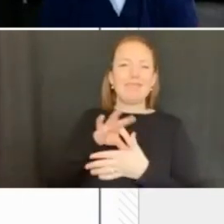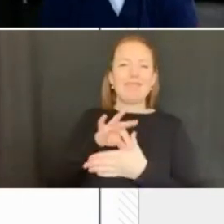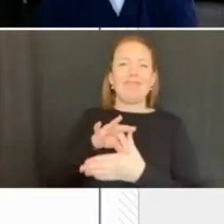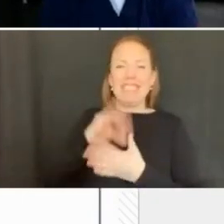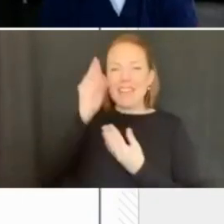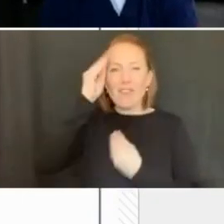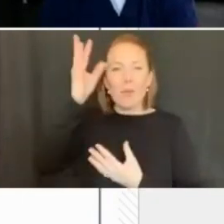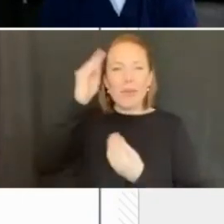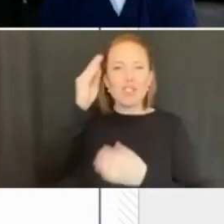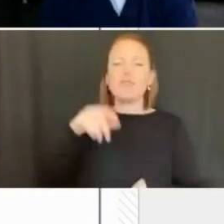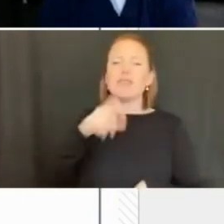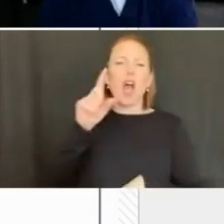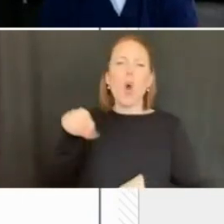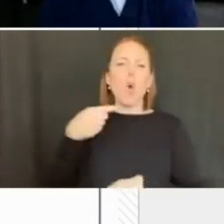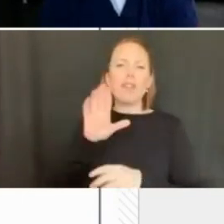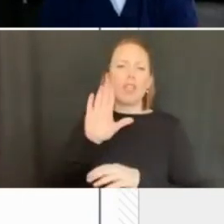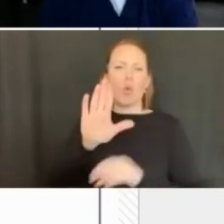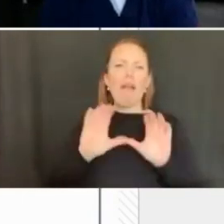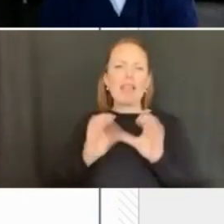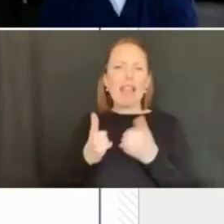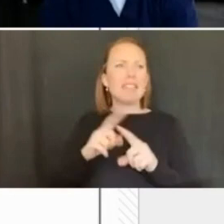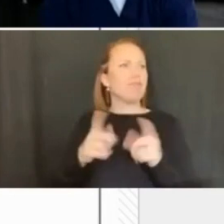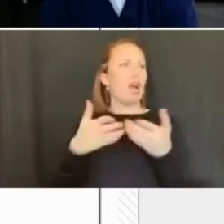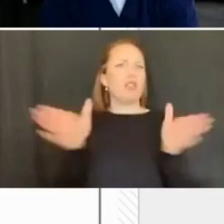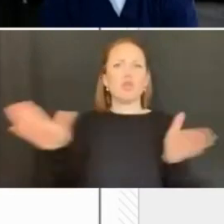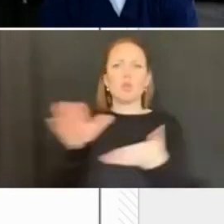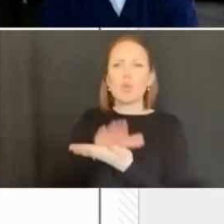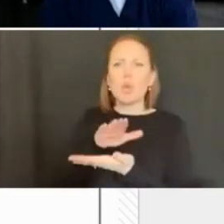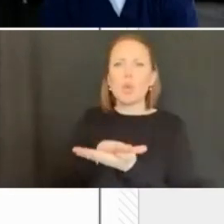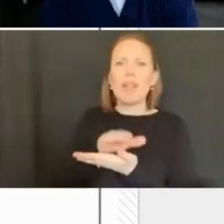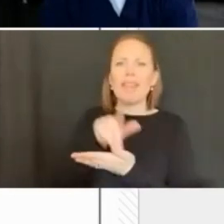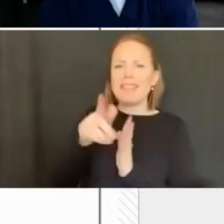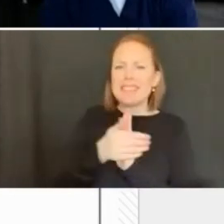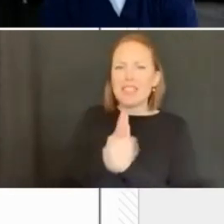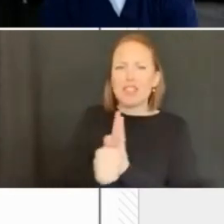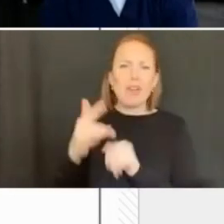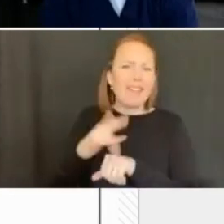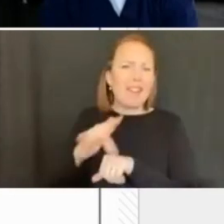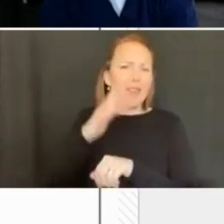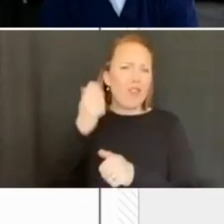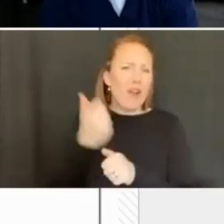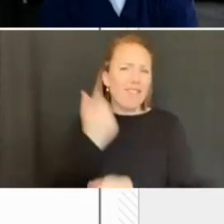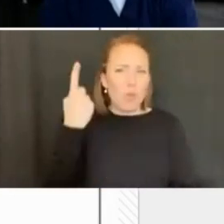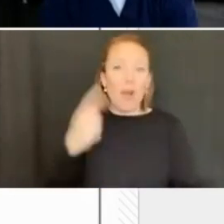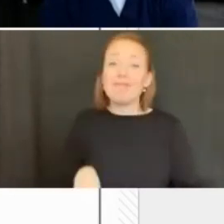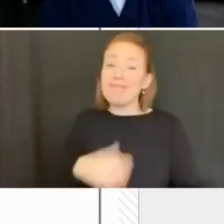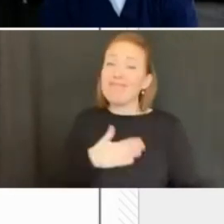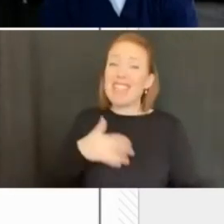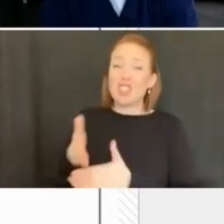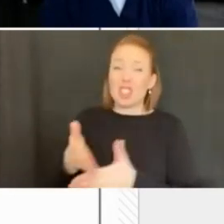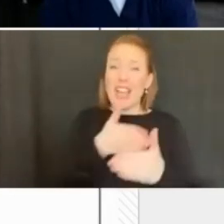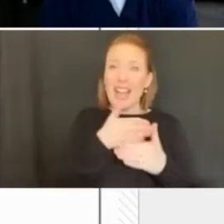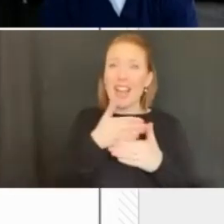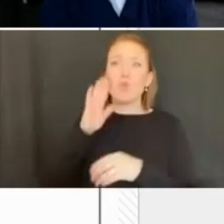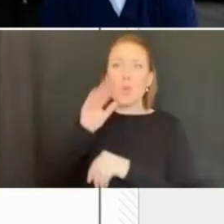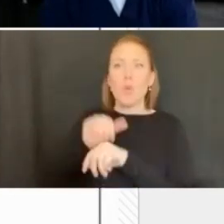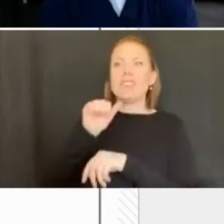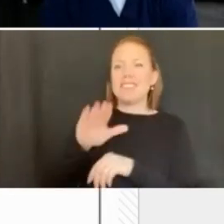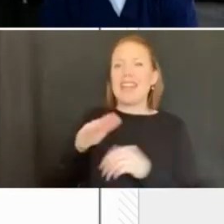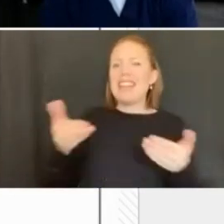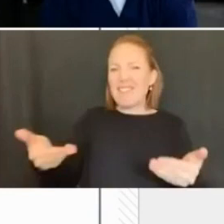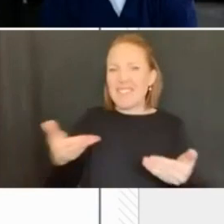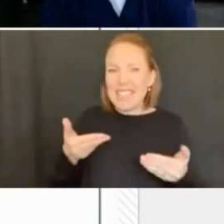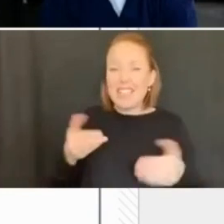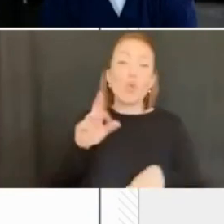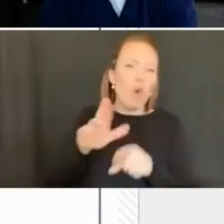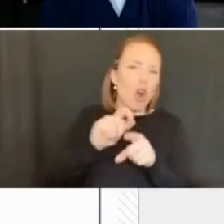school. These are skills that are really for everybody, and we want you to share them. So we'll send you an invitation for a call. If